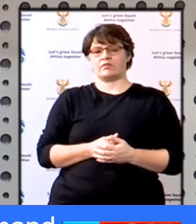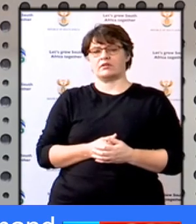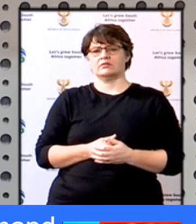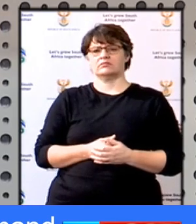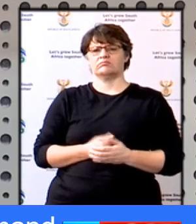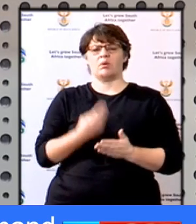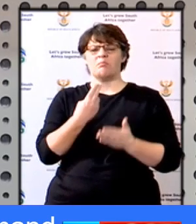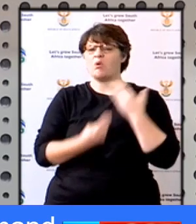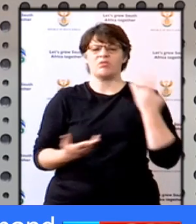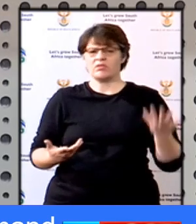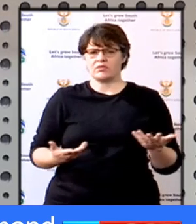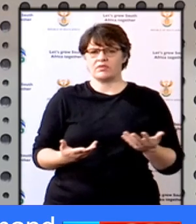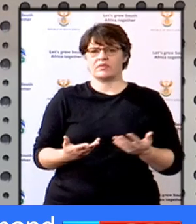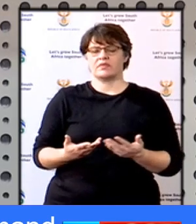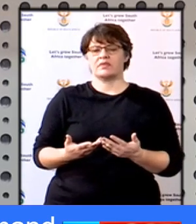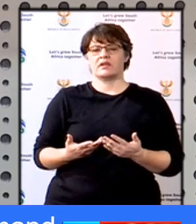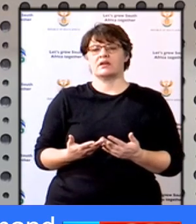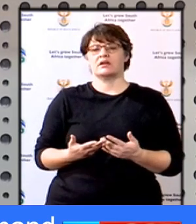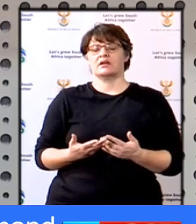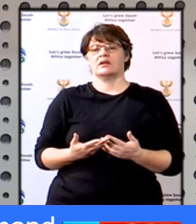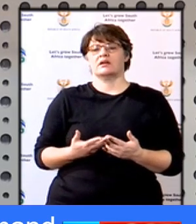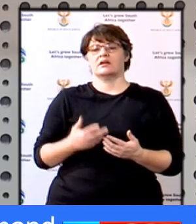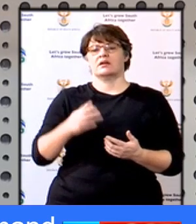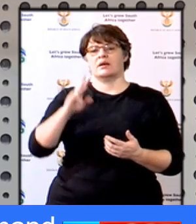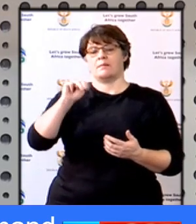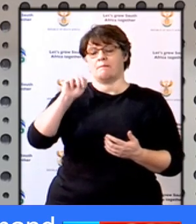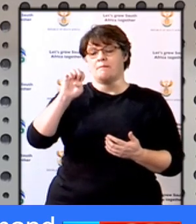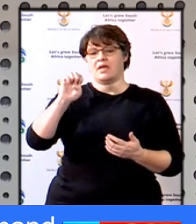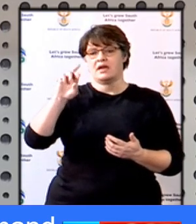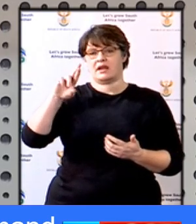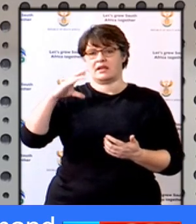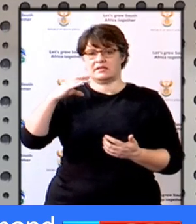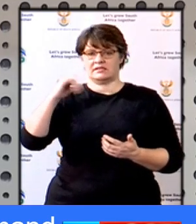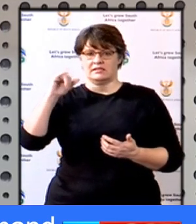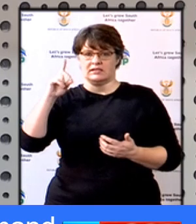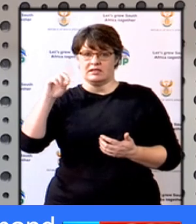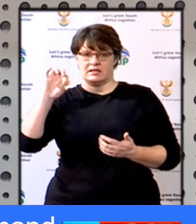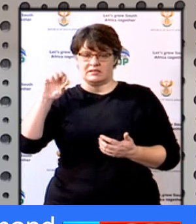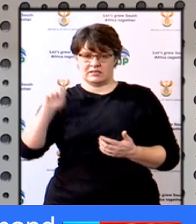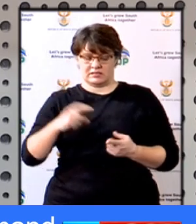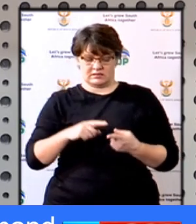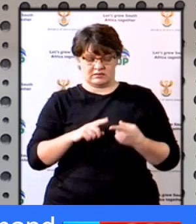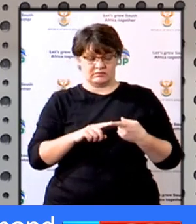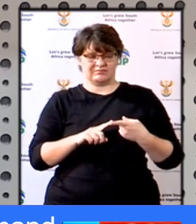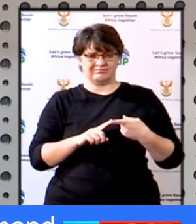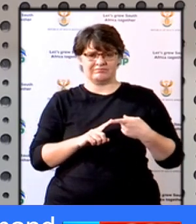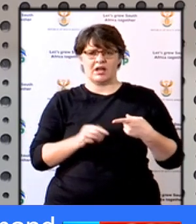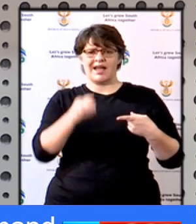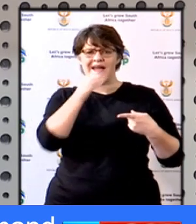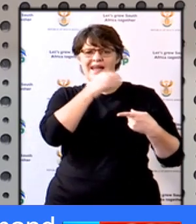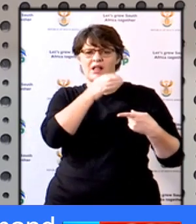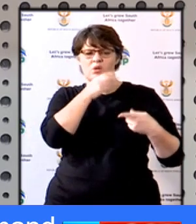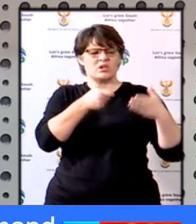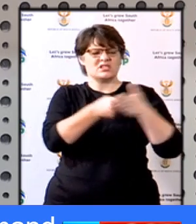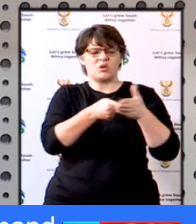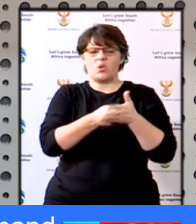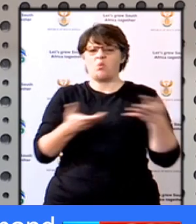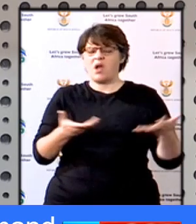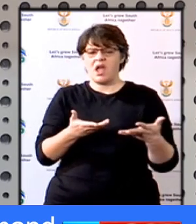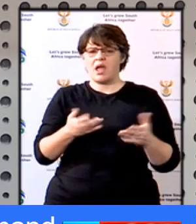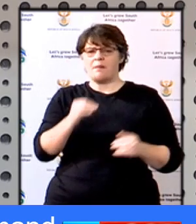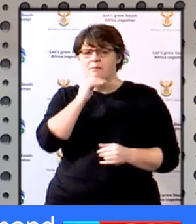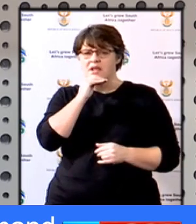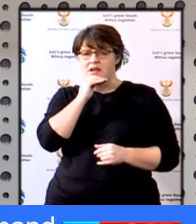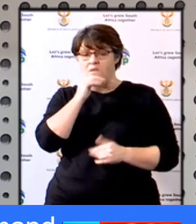from Mercedes Present. The first is, where will alcohol be permitted to be sold? Will it only